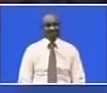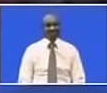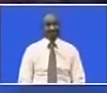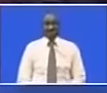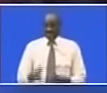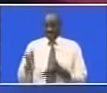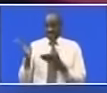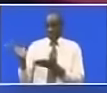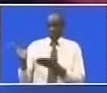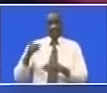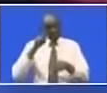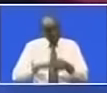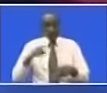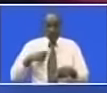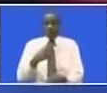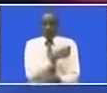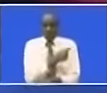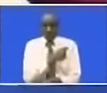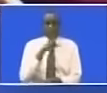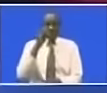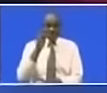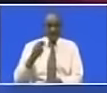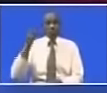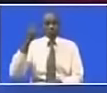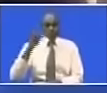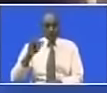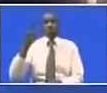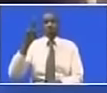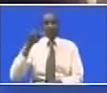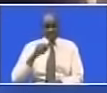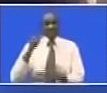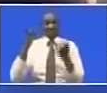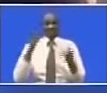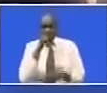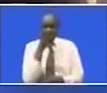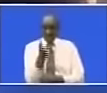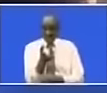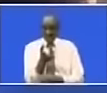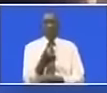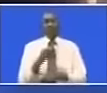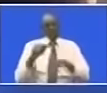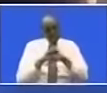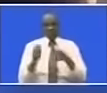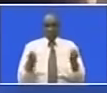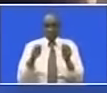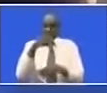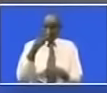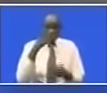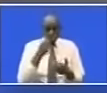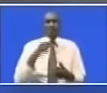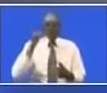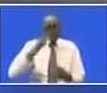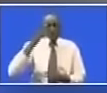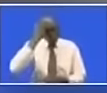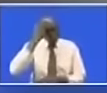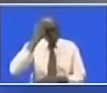It is peak time for Dr. Manyau Nyau, as he is popularly known in Tanzania. The black magician is best known to predict